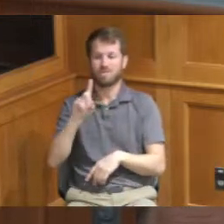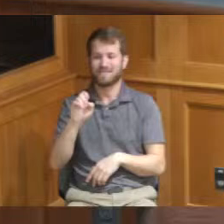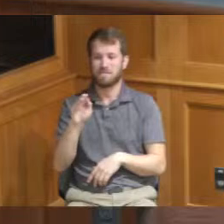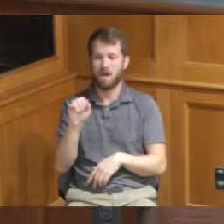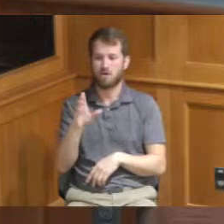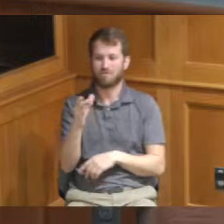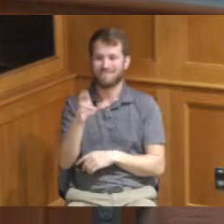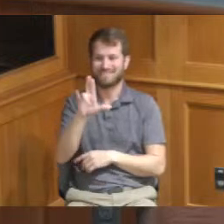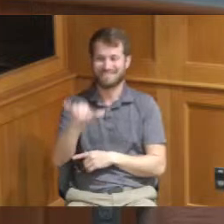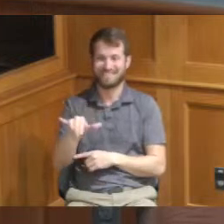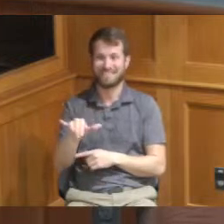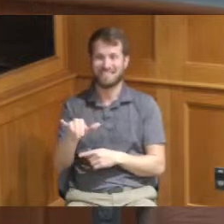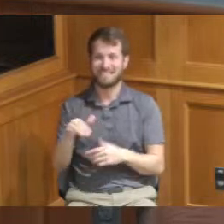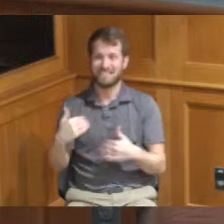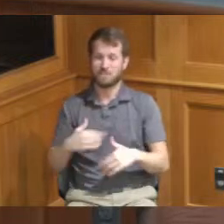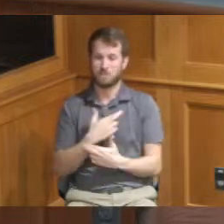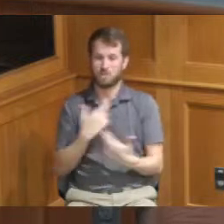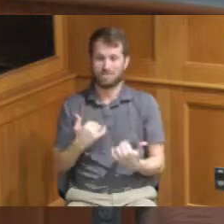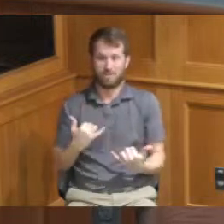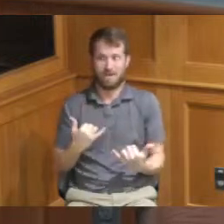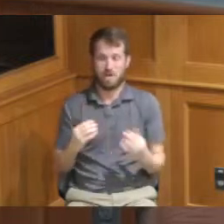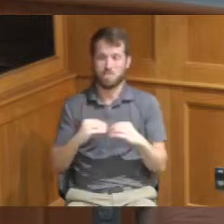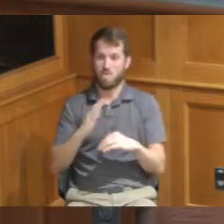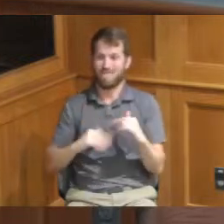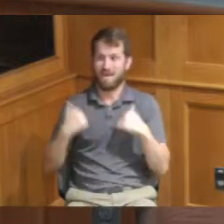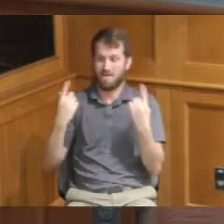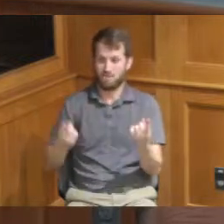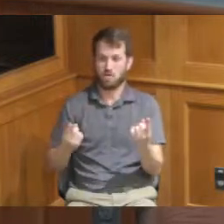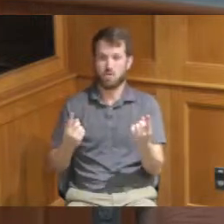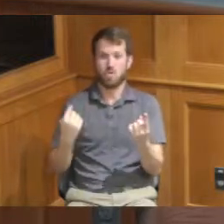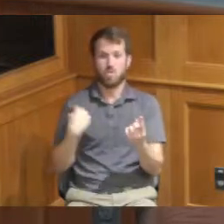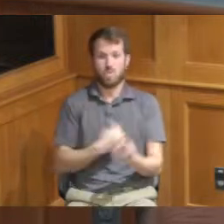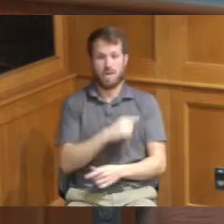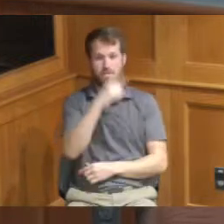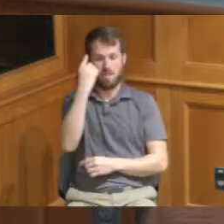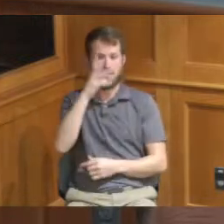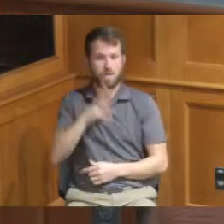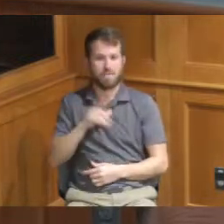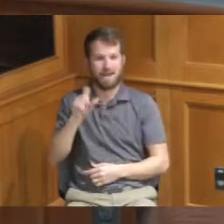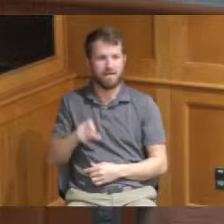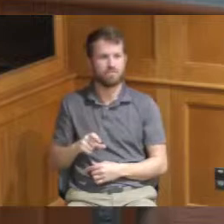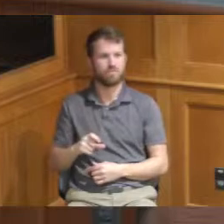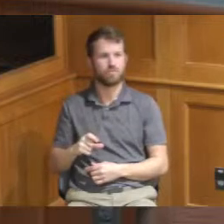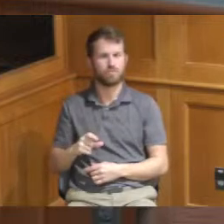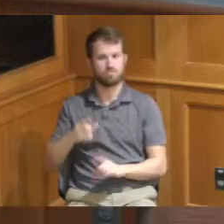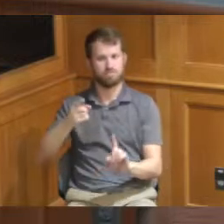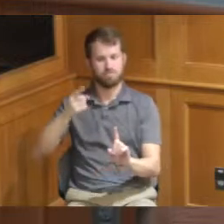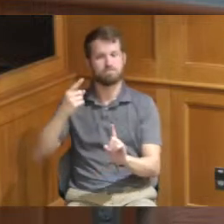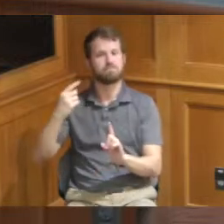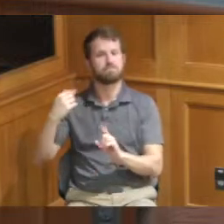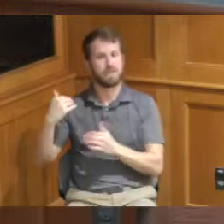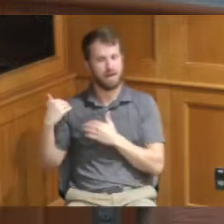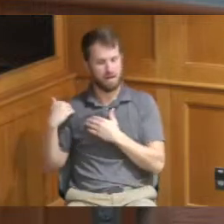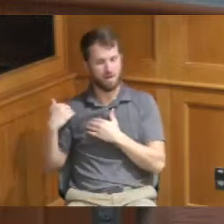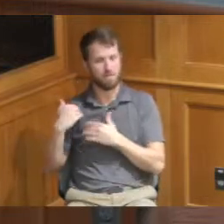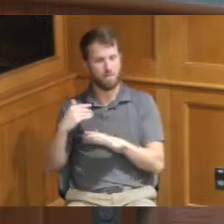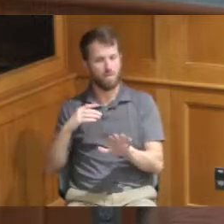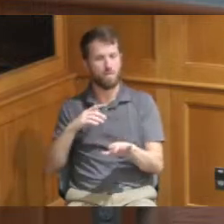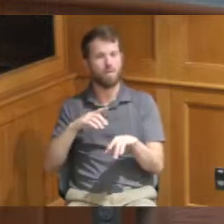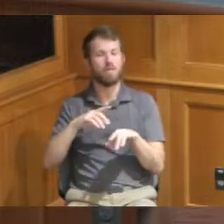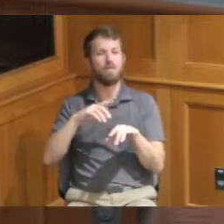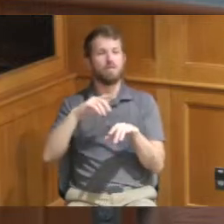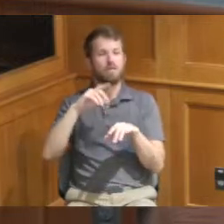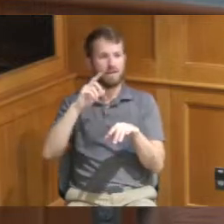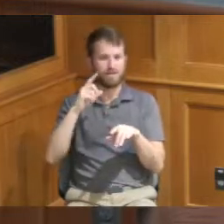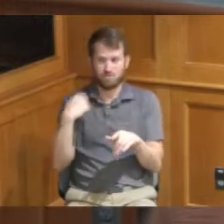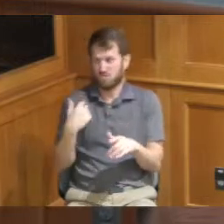attack more than ever, as Black women, we must hold each other accountable and stick together as there's room for all of us